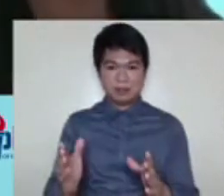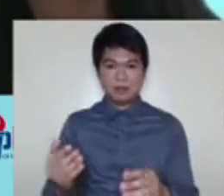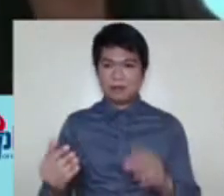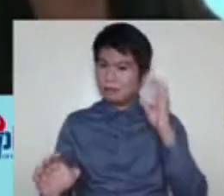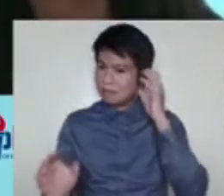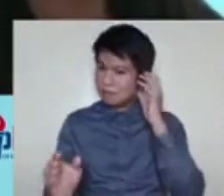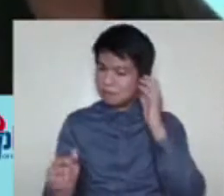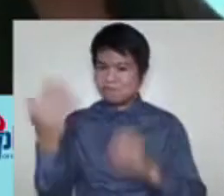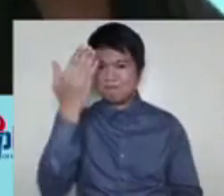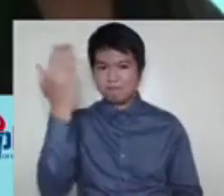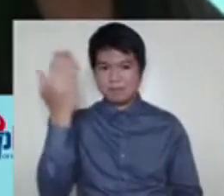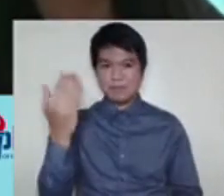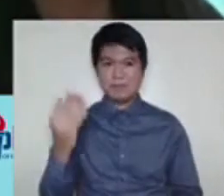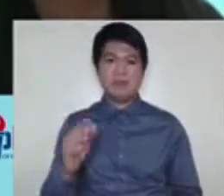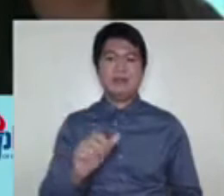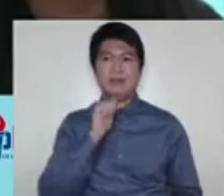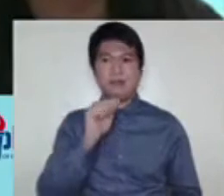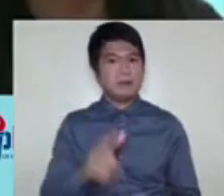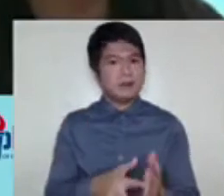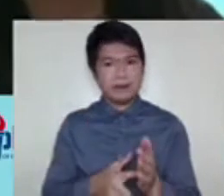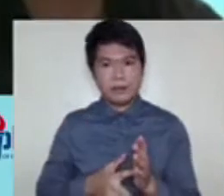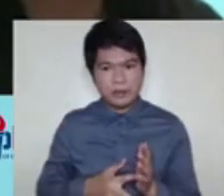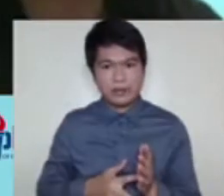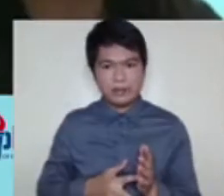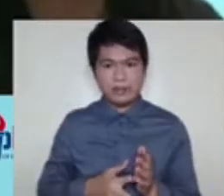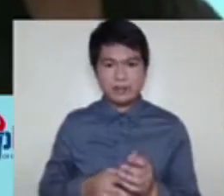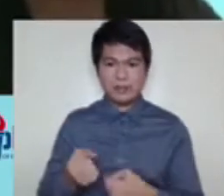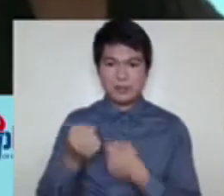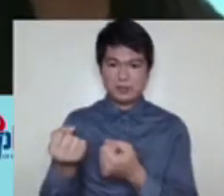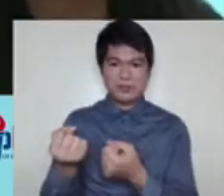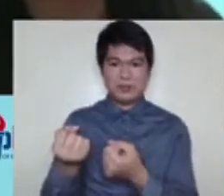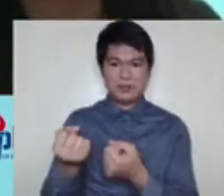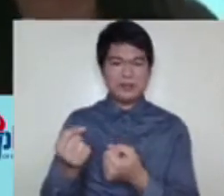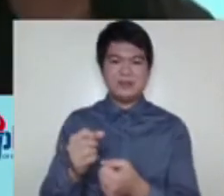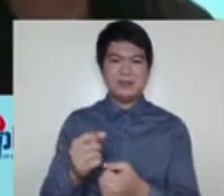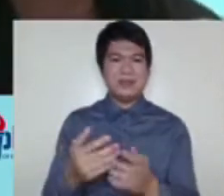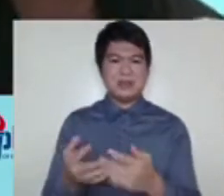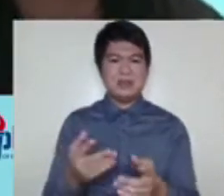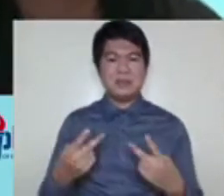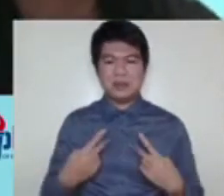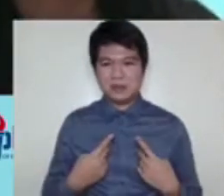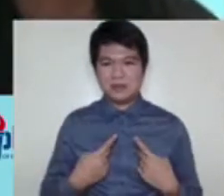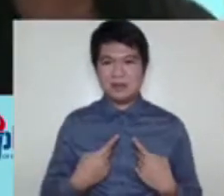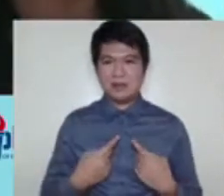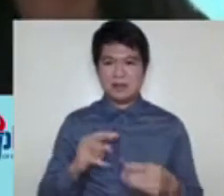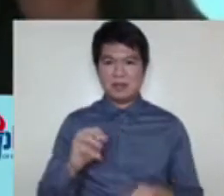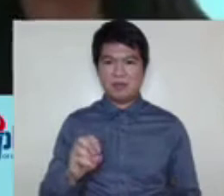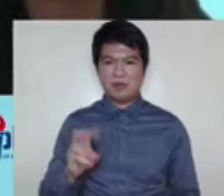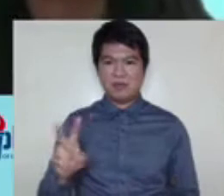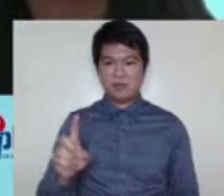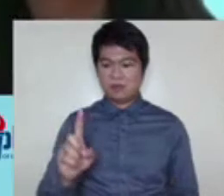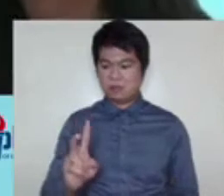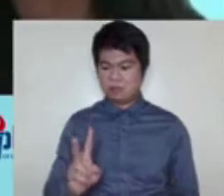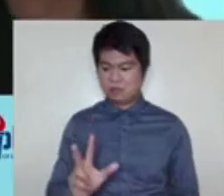MOVs. Even if you possess, even if you have all of these MOVs 1, 2, 3, and 4, you are not required to submit